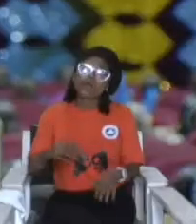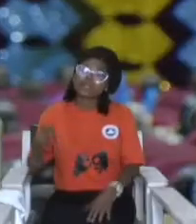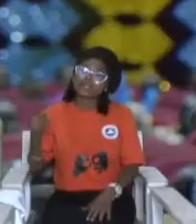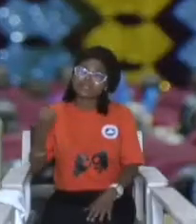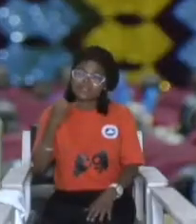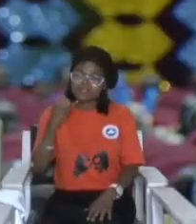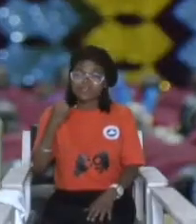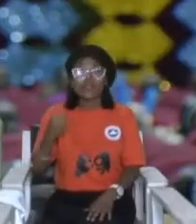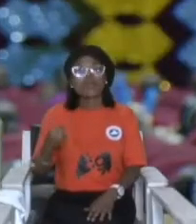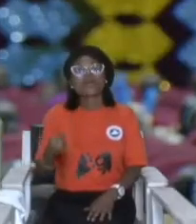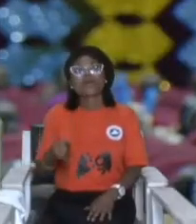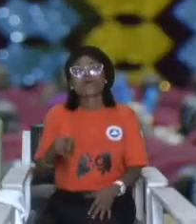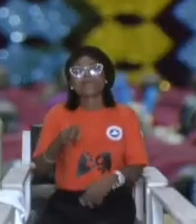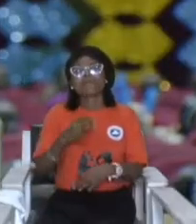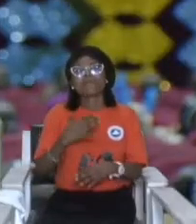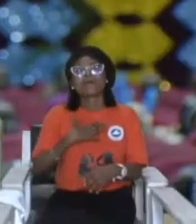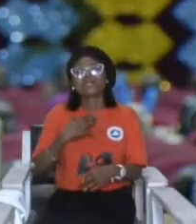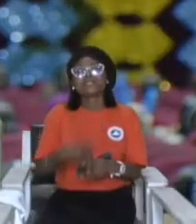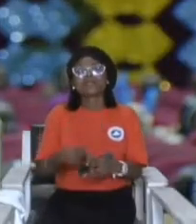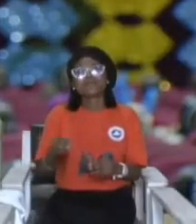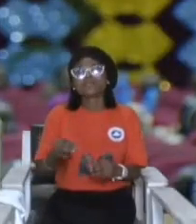Jesus is calling my name.